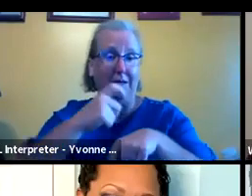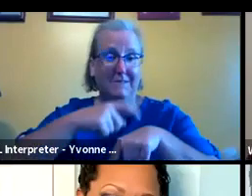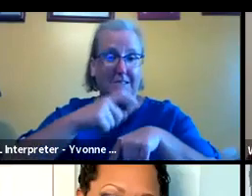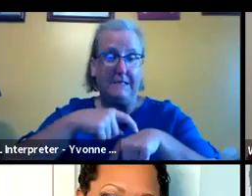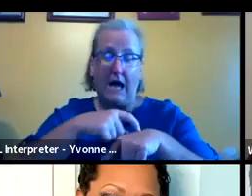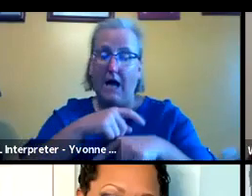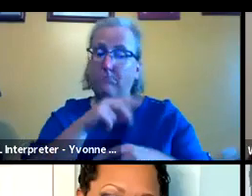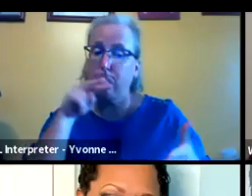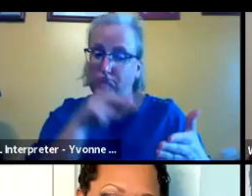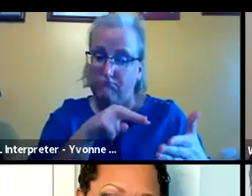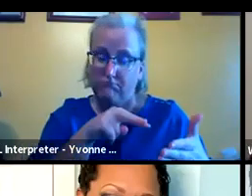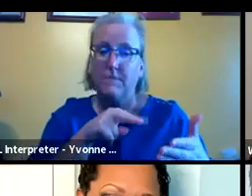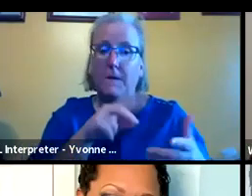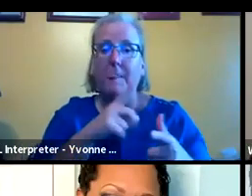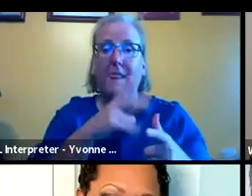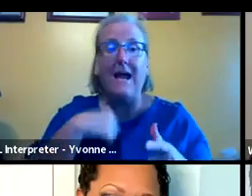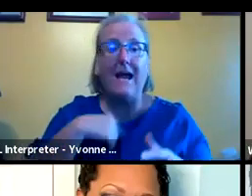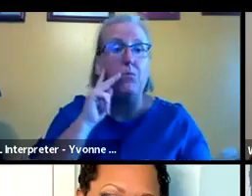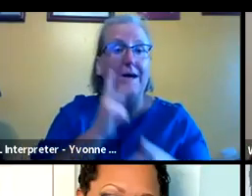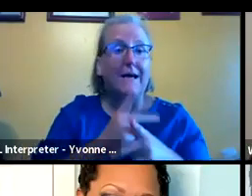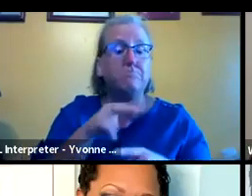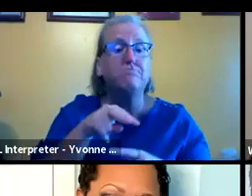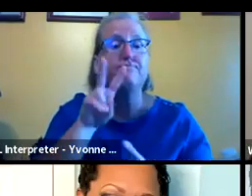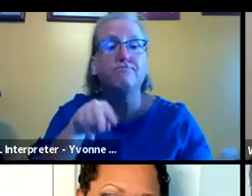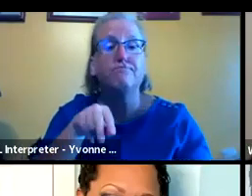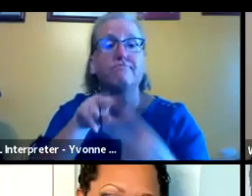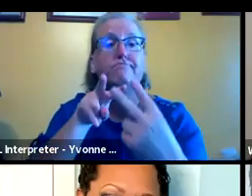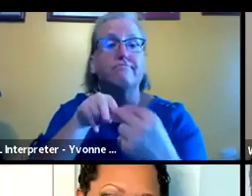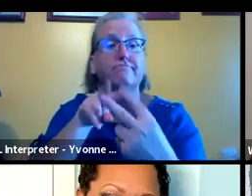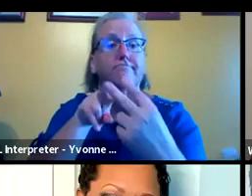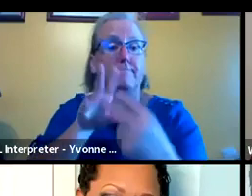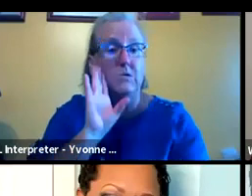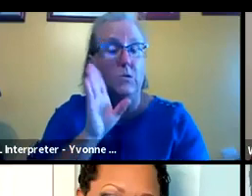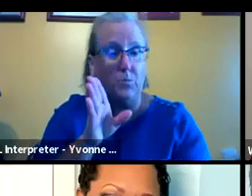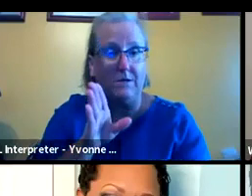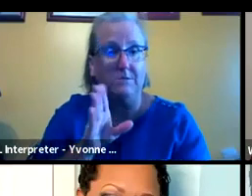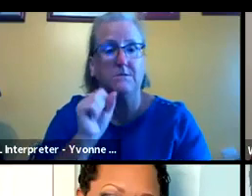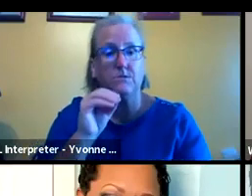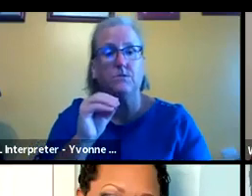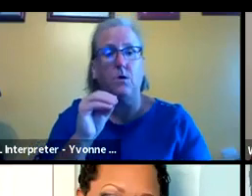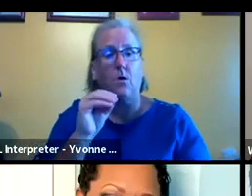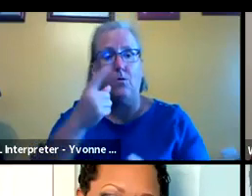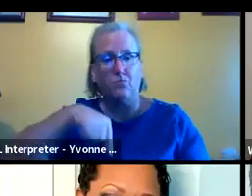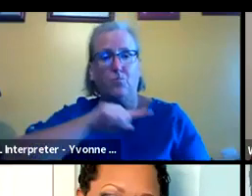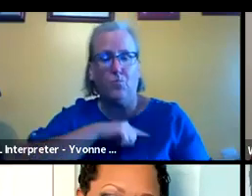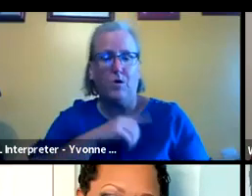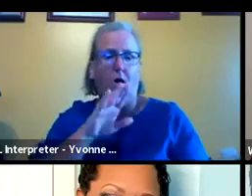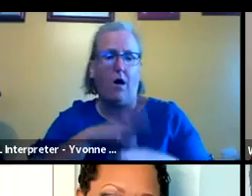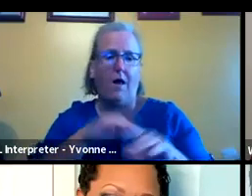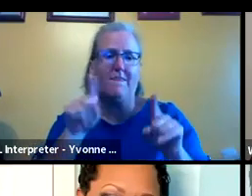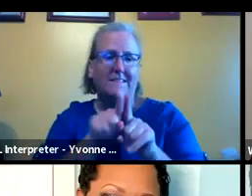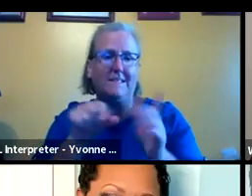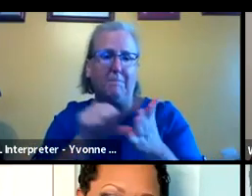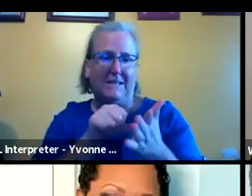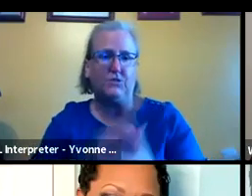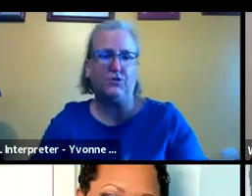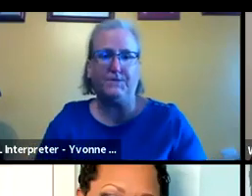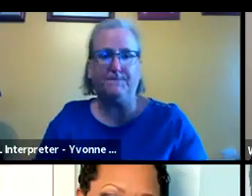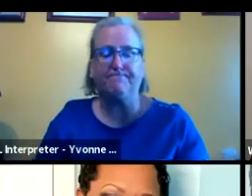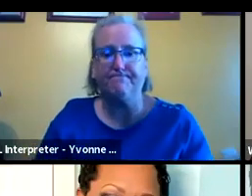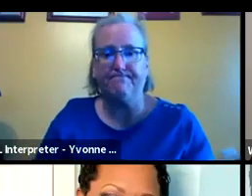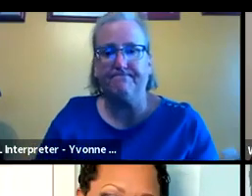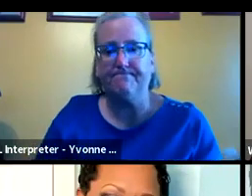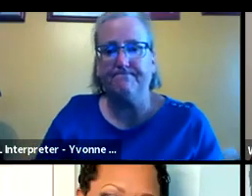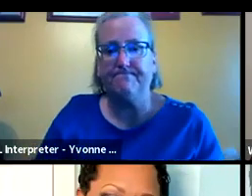some virtual eye contact with you so we can make sure that we are on the same page. Ms. Noonan is on.